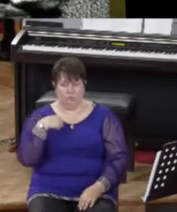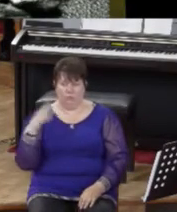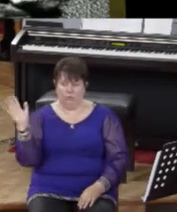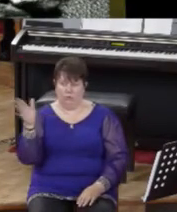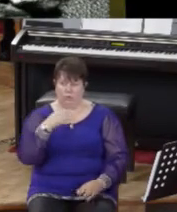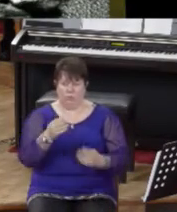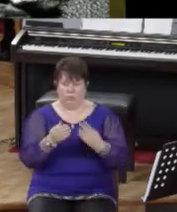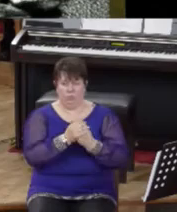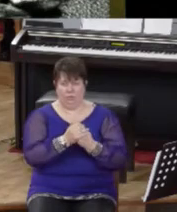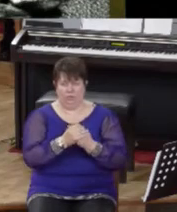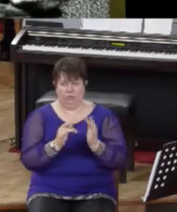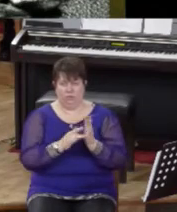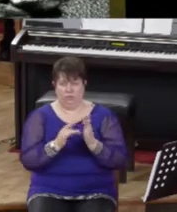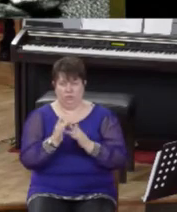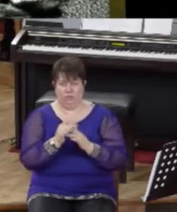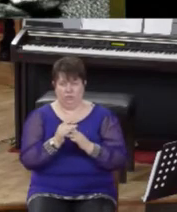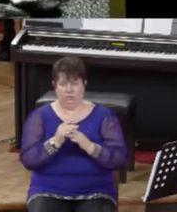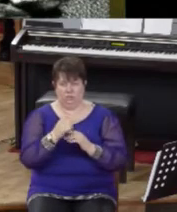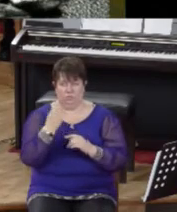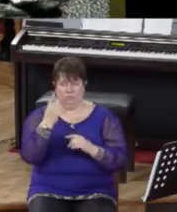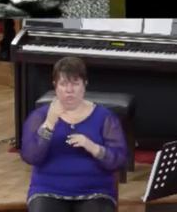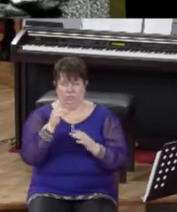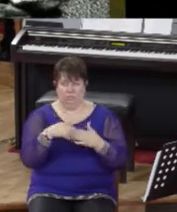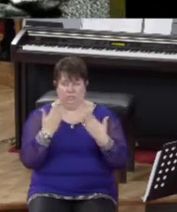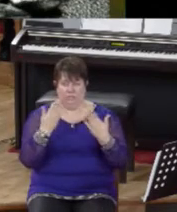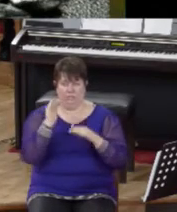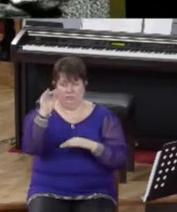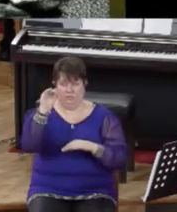him one day.